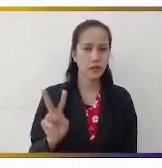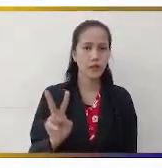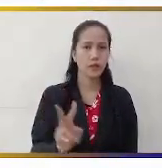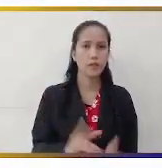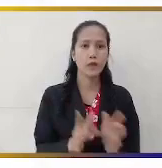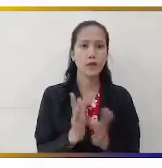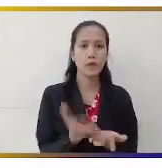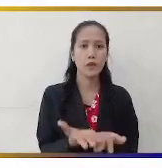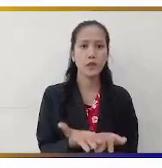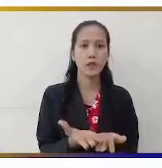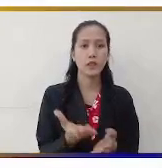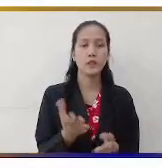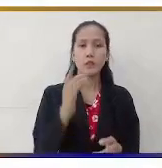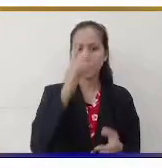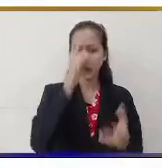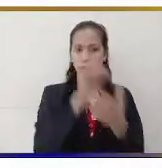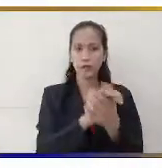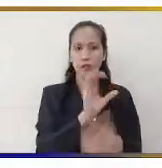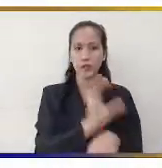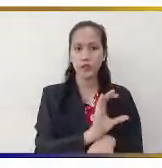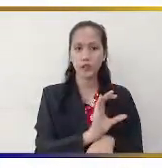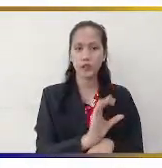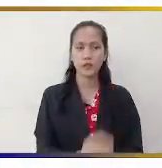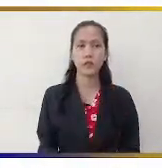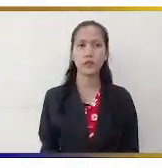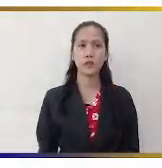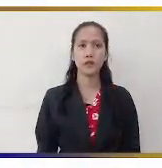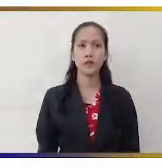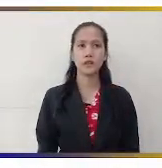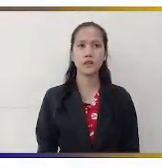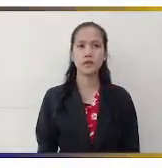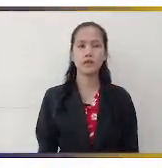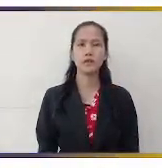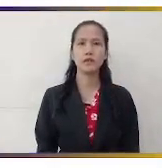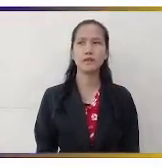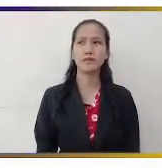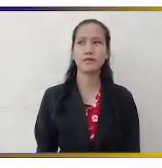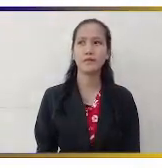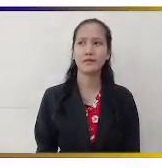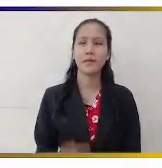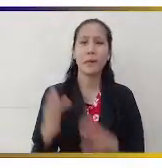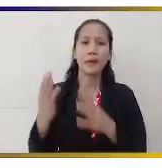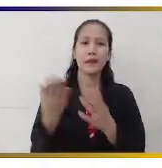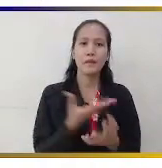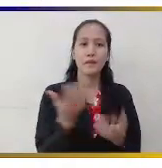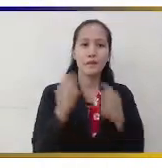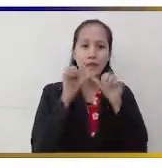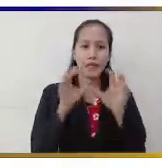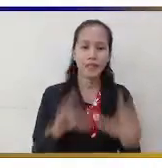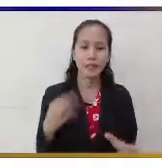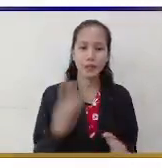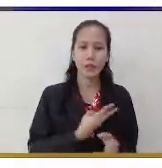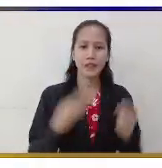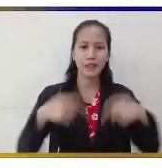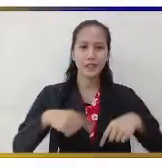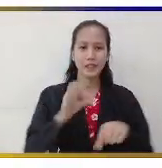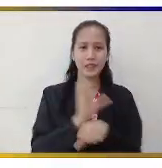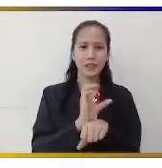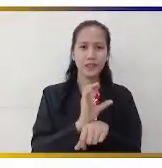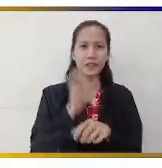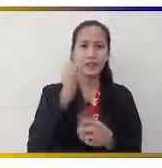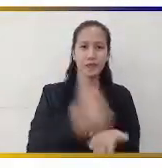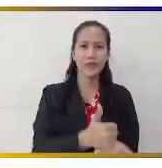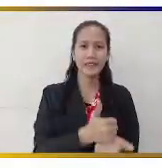convicted. 3 months later, I got saved. Somebody say amen. Amen. Amen. Saved. Amen.